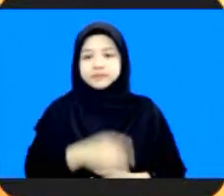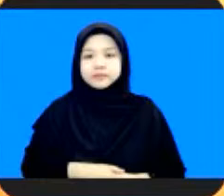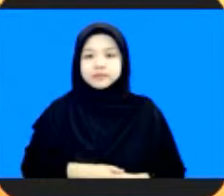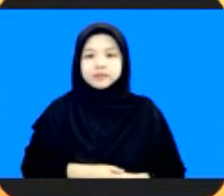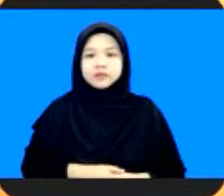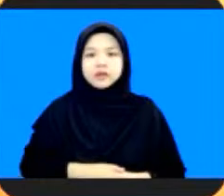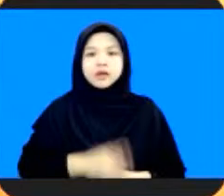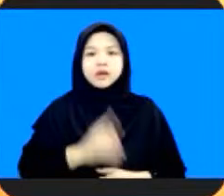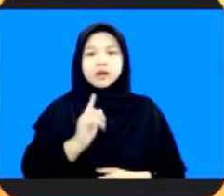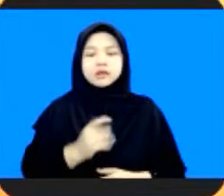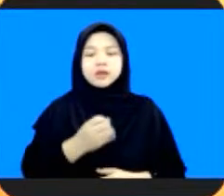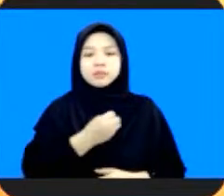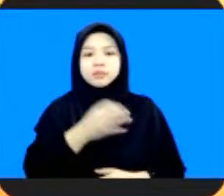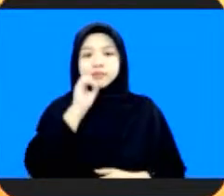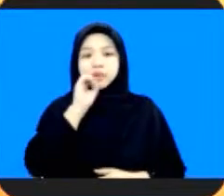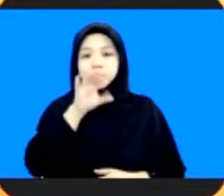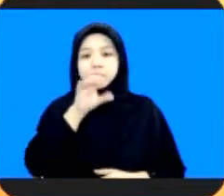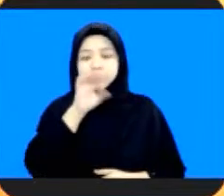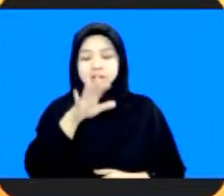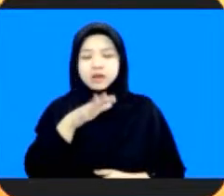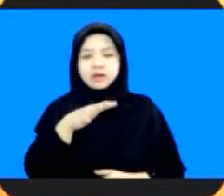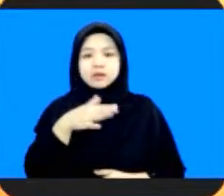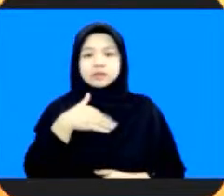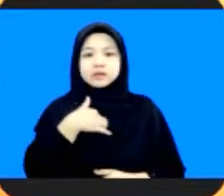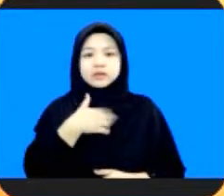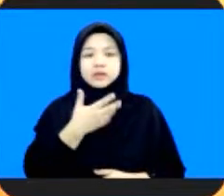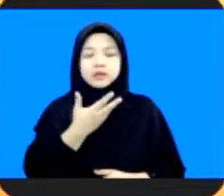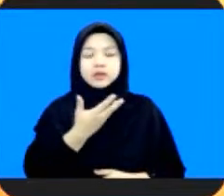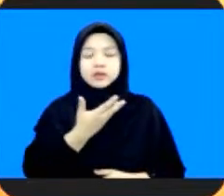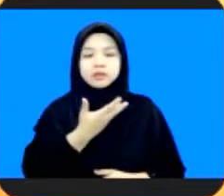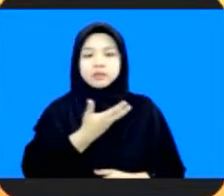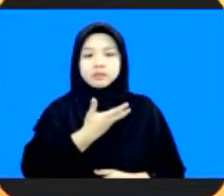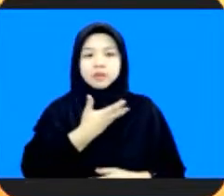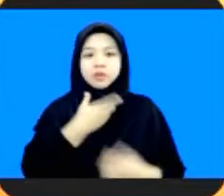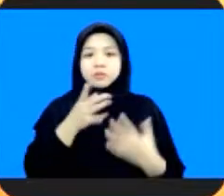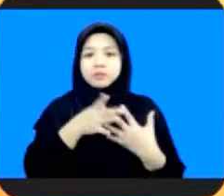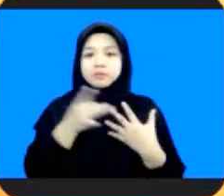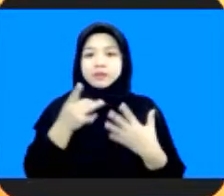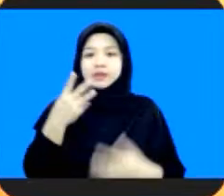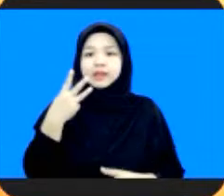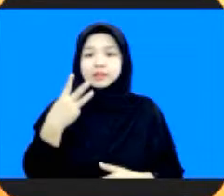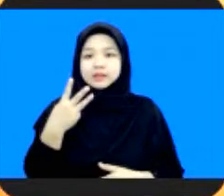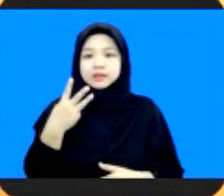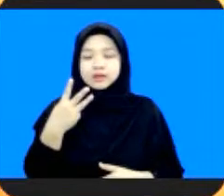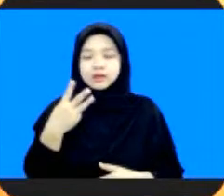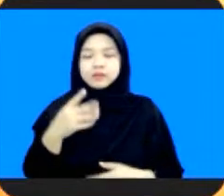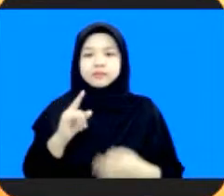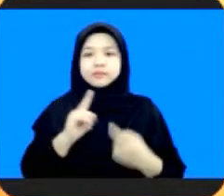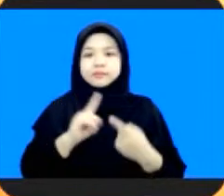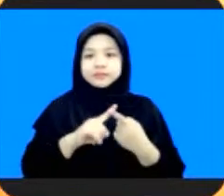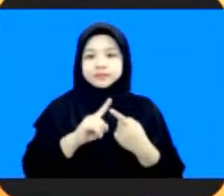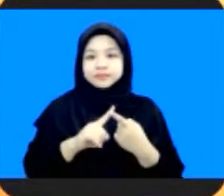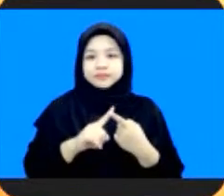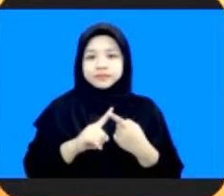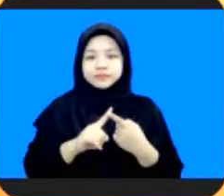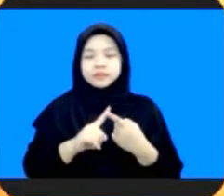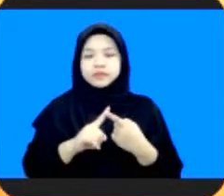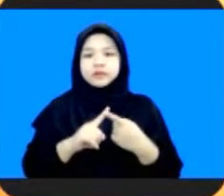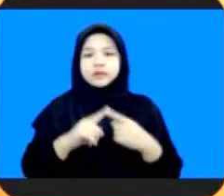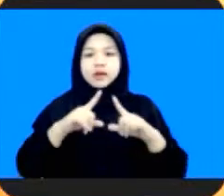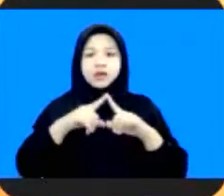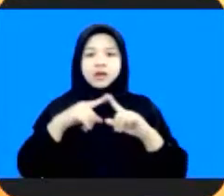choose the three of them. One is from Aksa from Indonesia